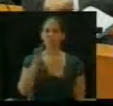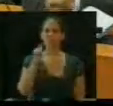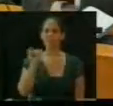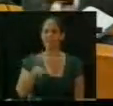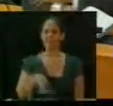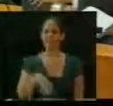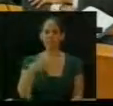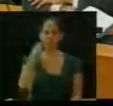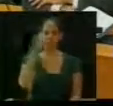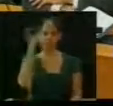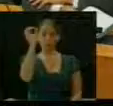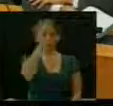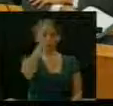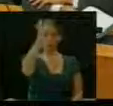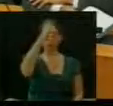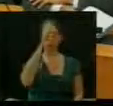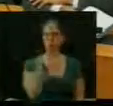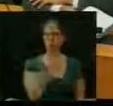that's wrong.